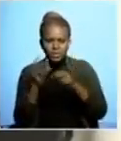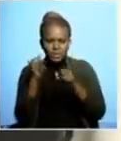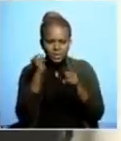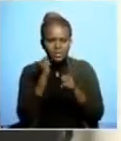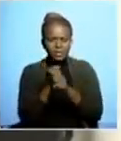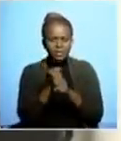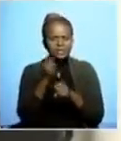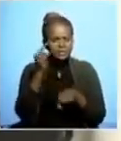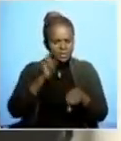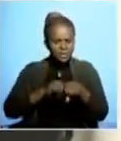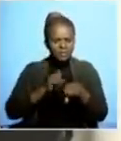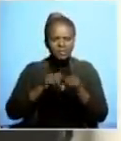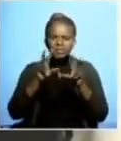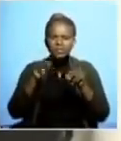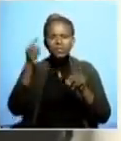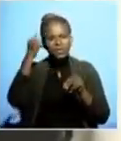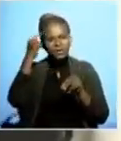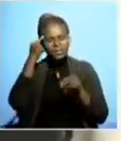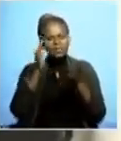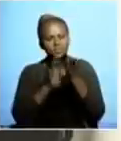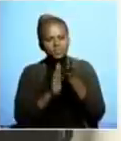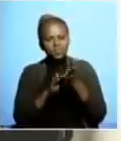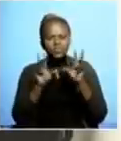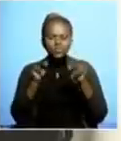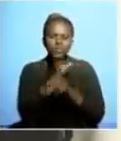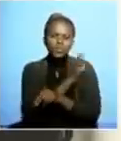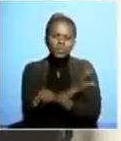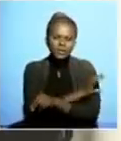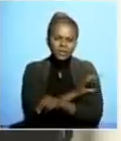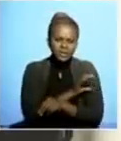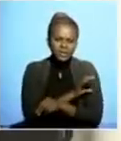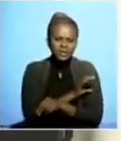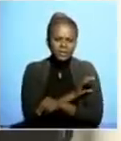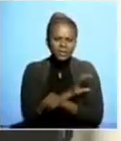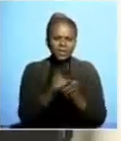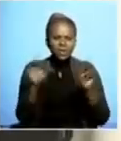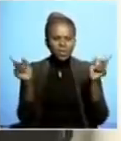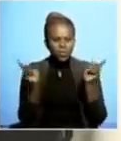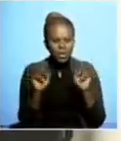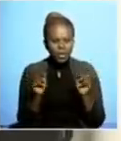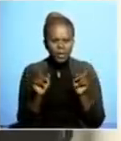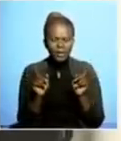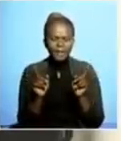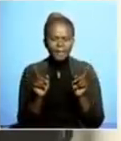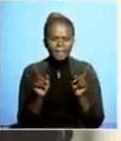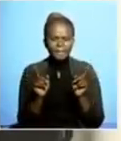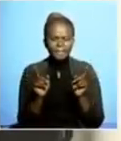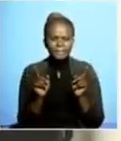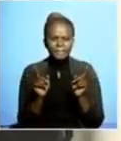government school, there is no government clinic where